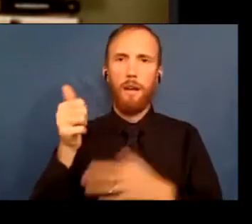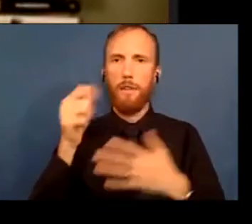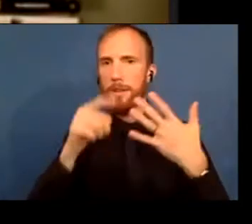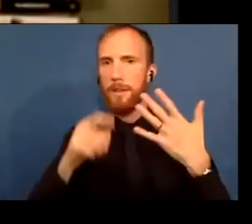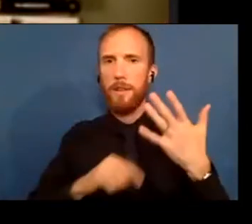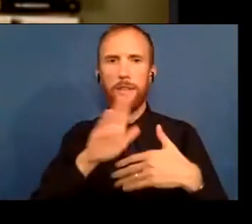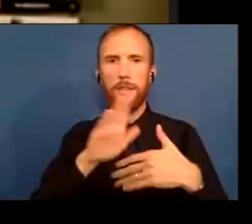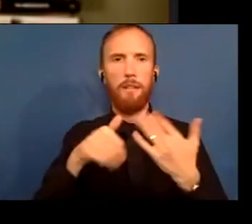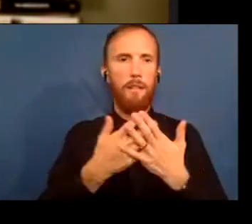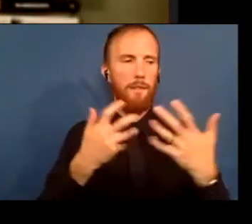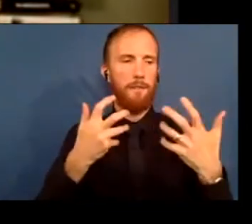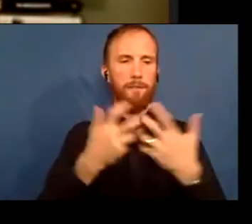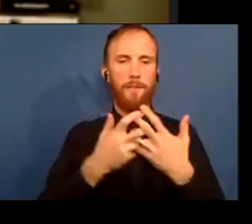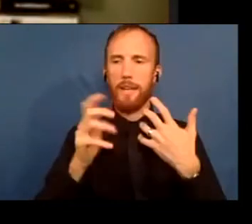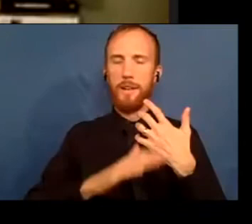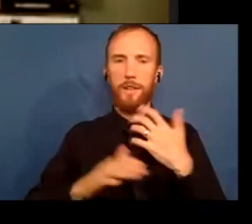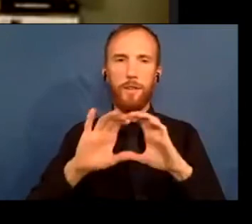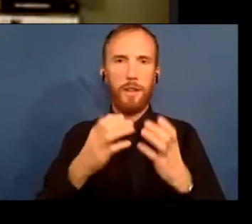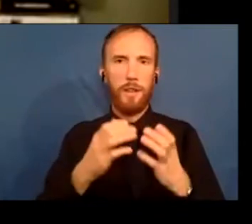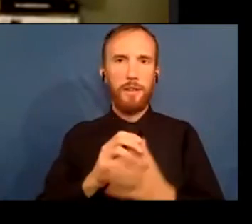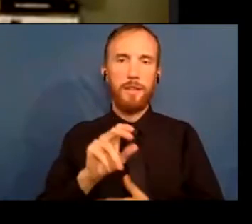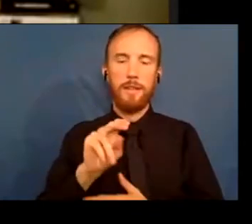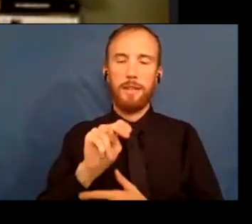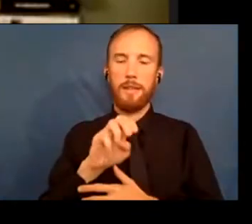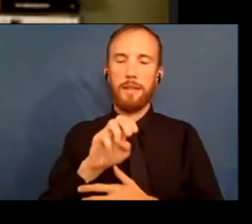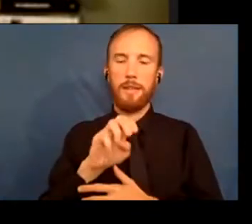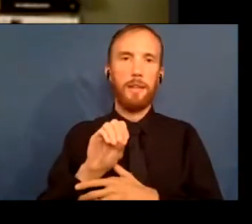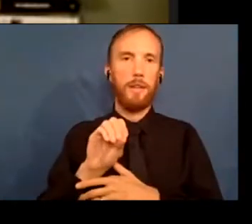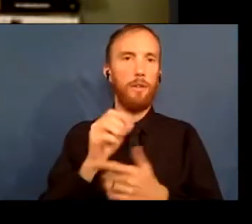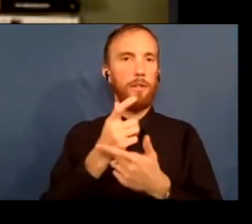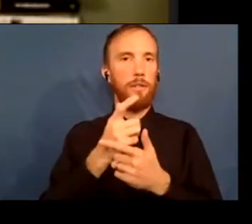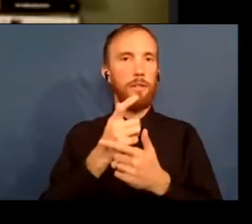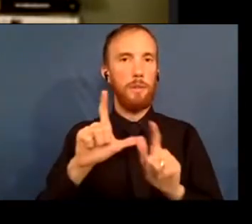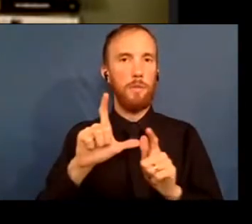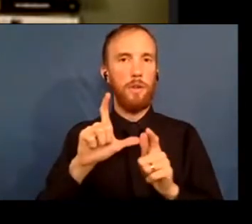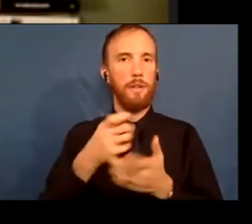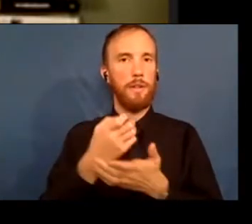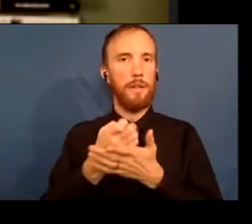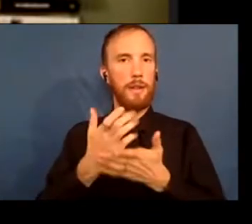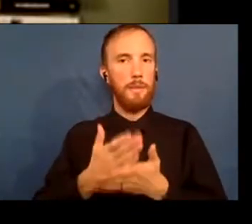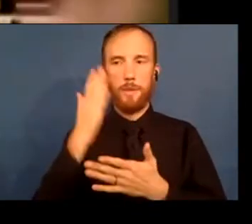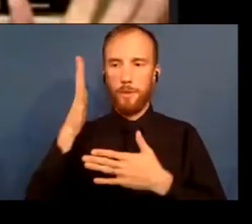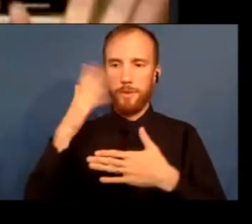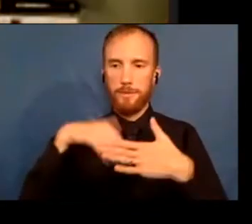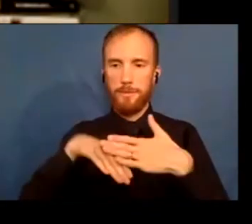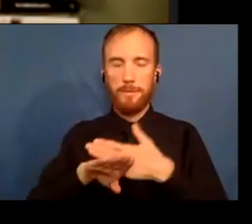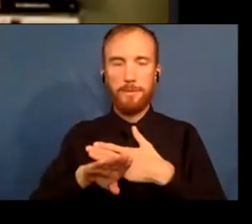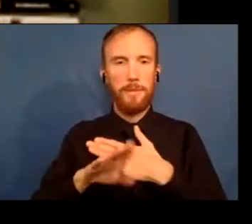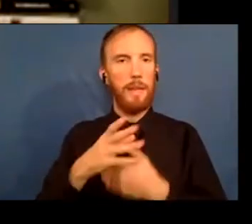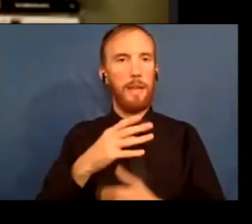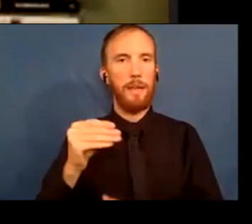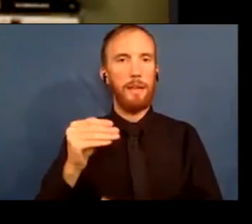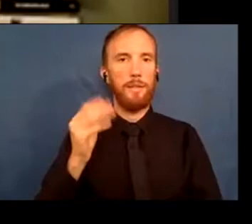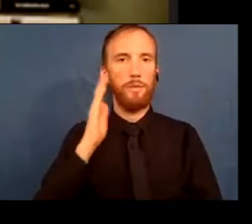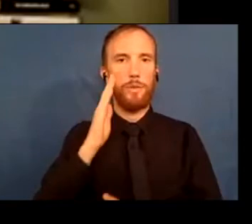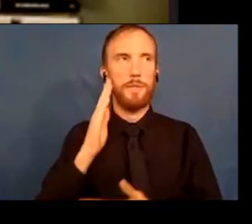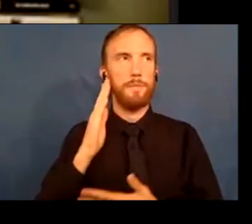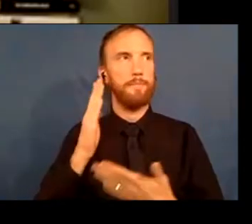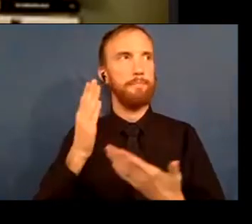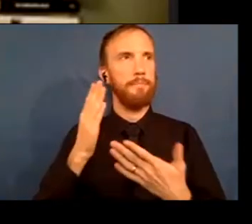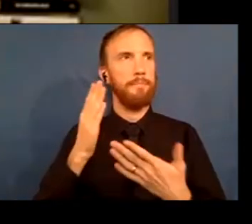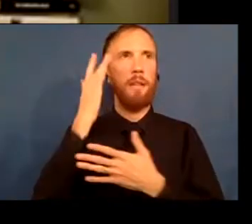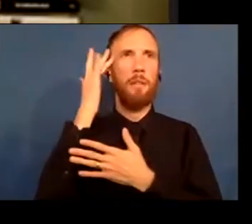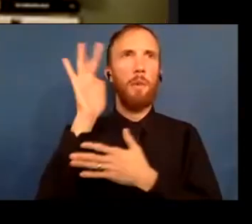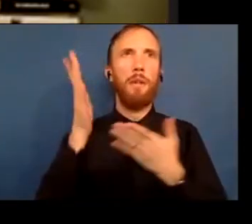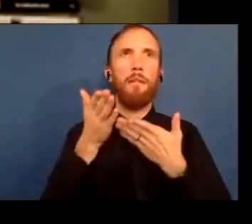The neoliberal economist is going to come in and is going to very smartly provide an explanation